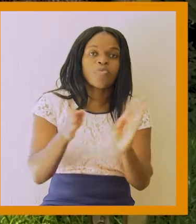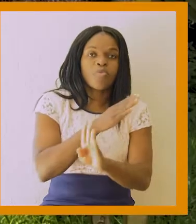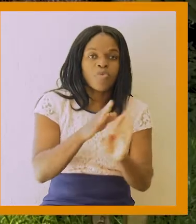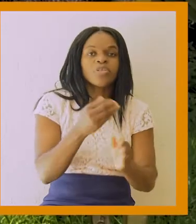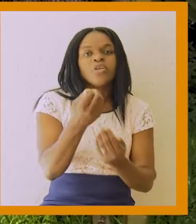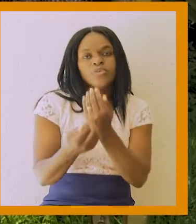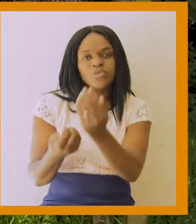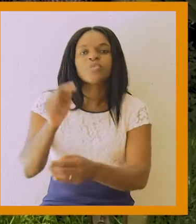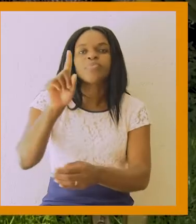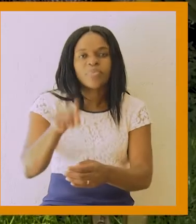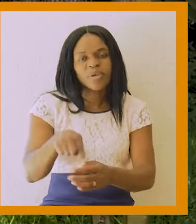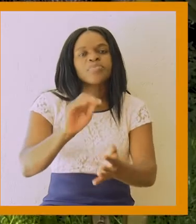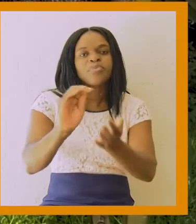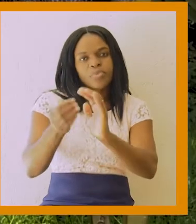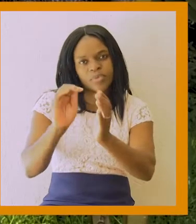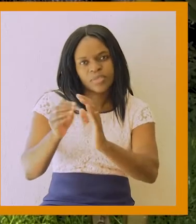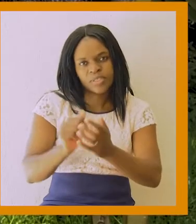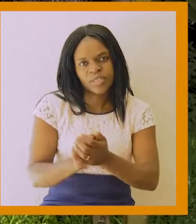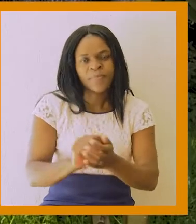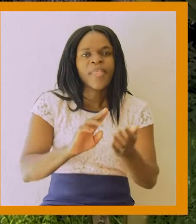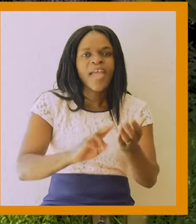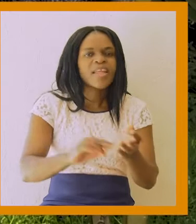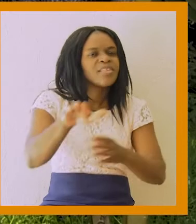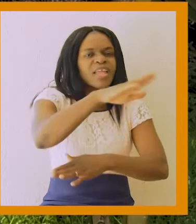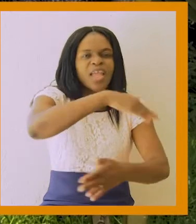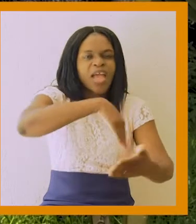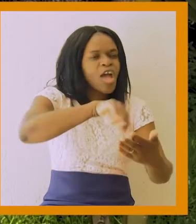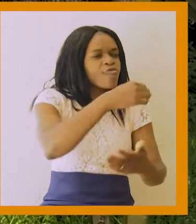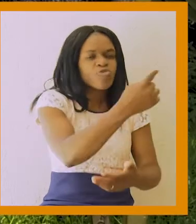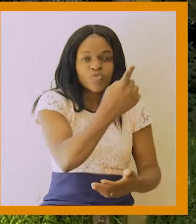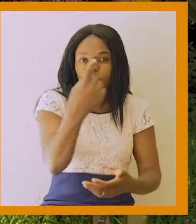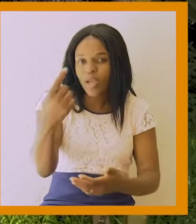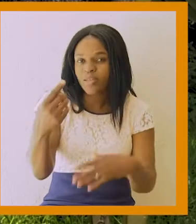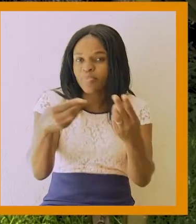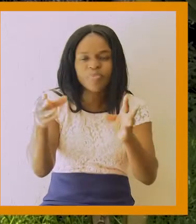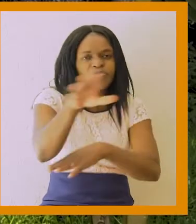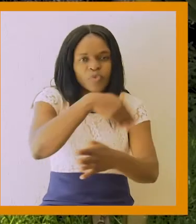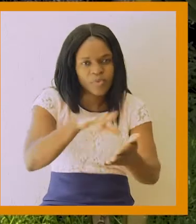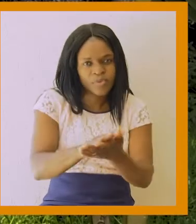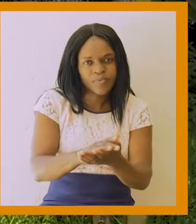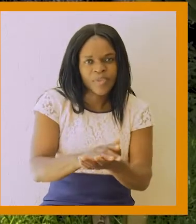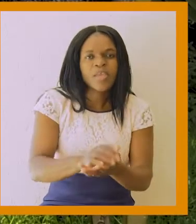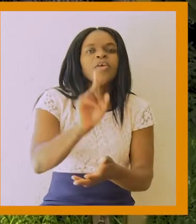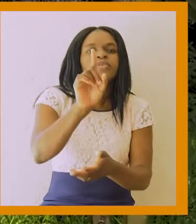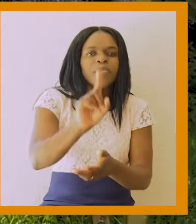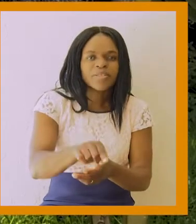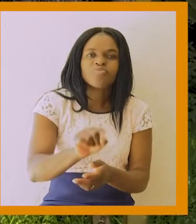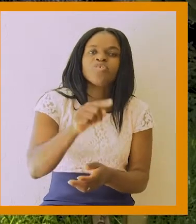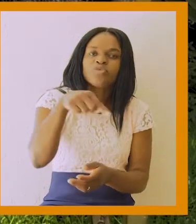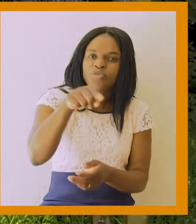abuse. Mm-hmm. Children need to be protected, mm-hmm, and everyone else around children should take it